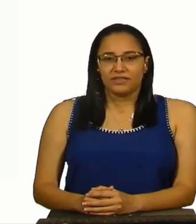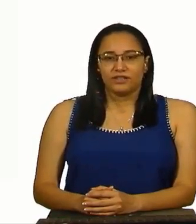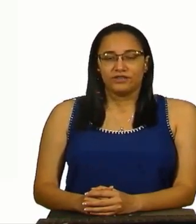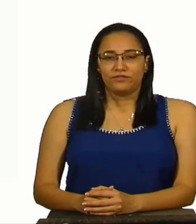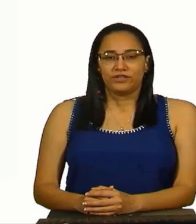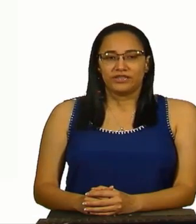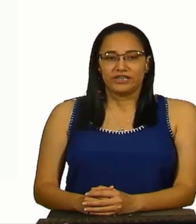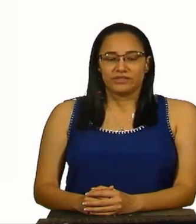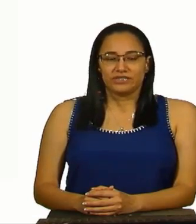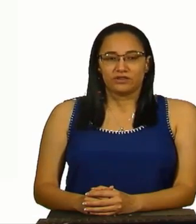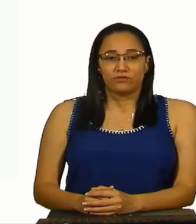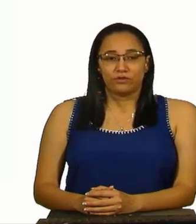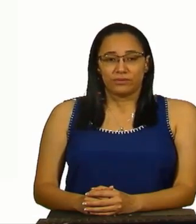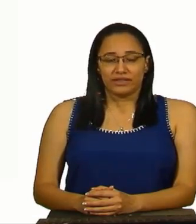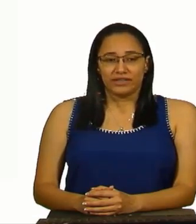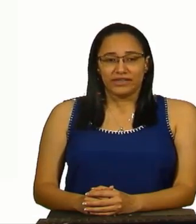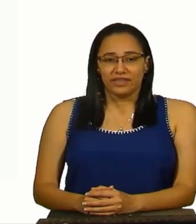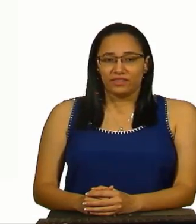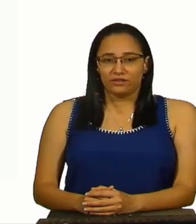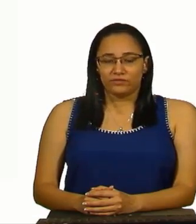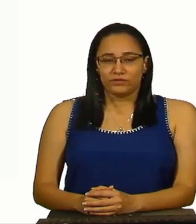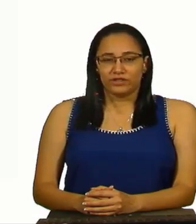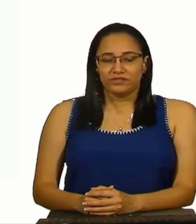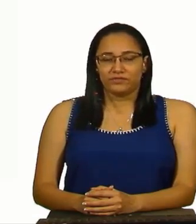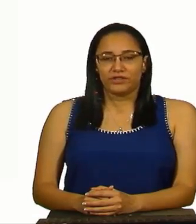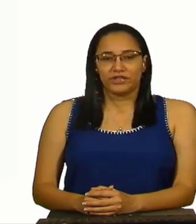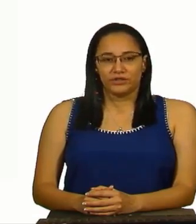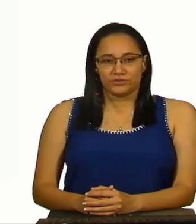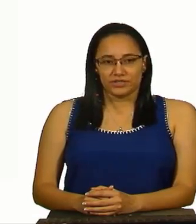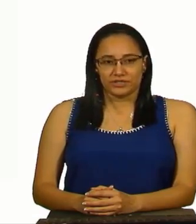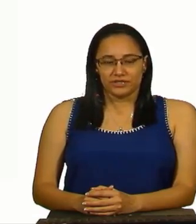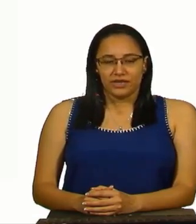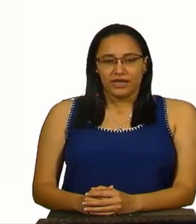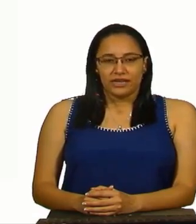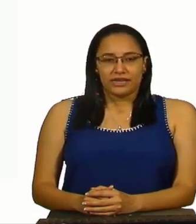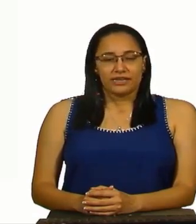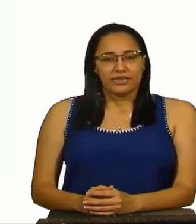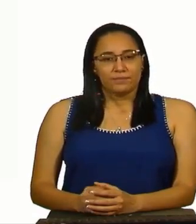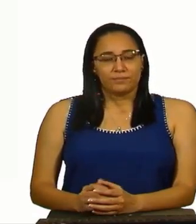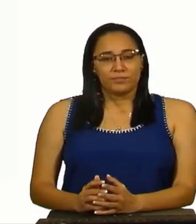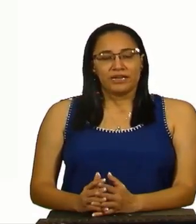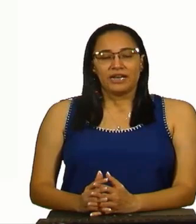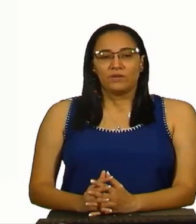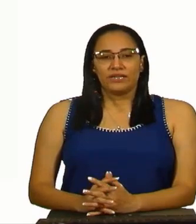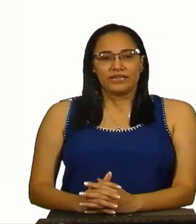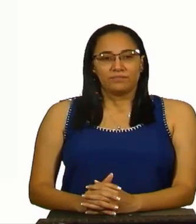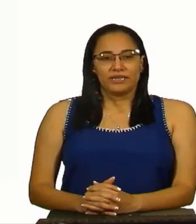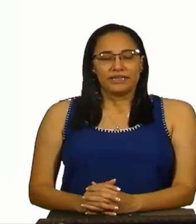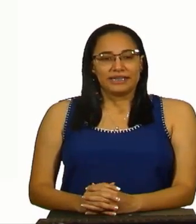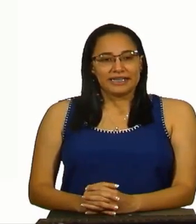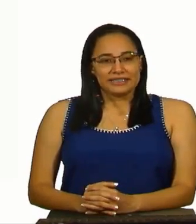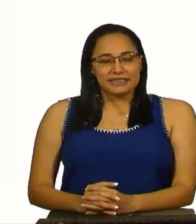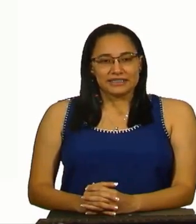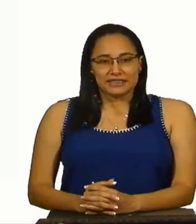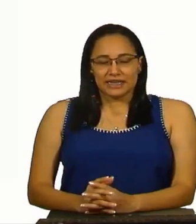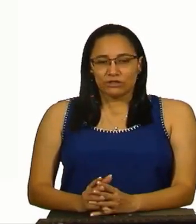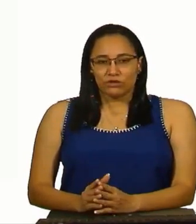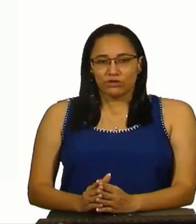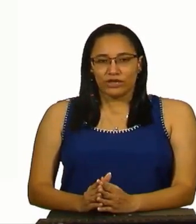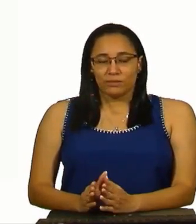have different degrees of formality and therefore different uses. Permit, allow, and let vienen